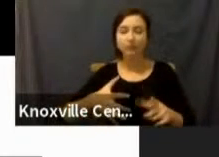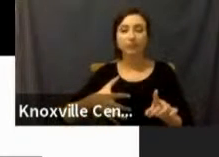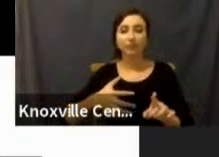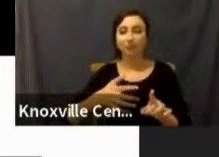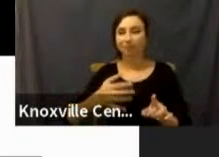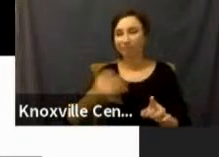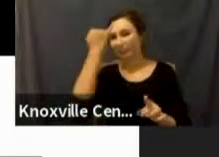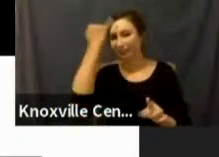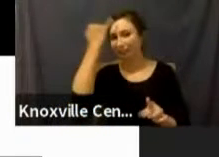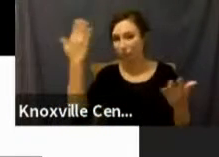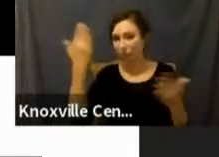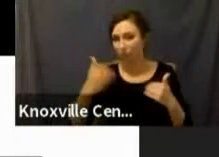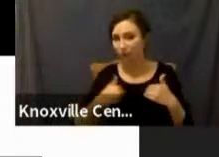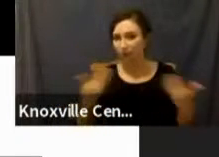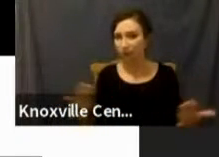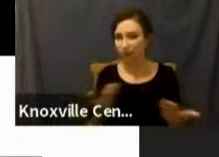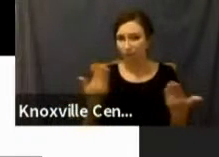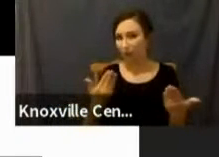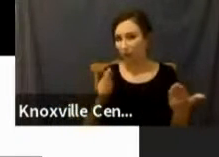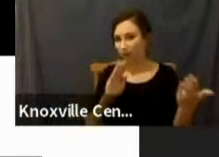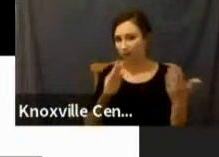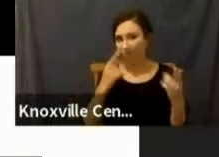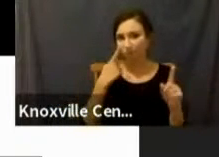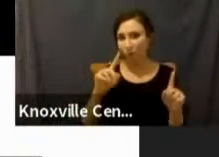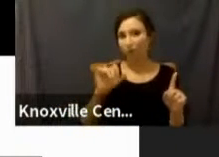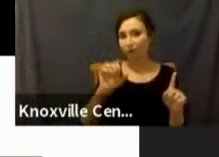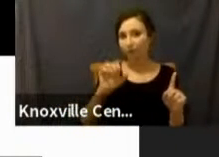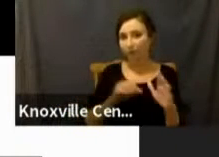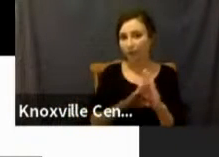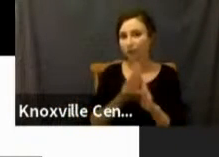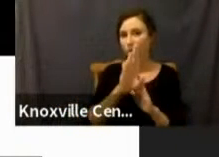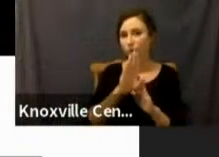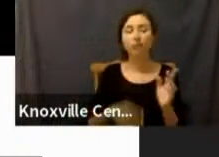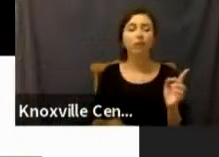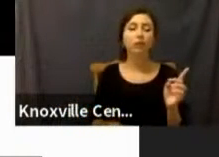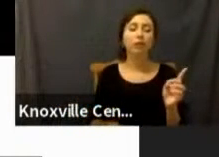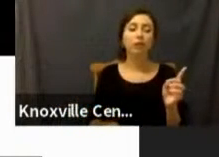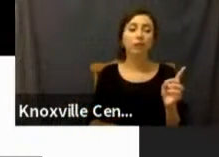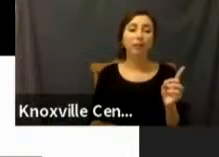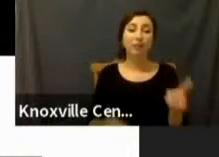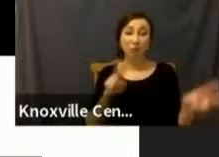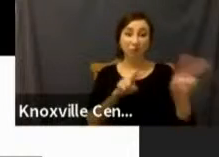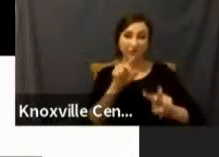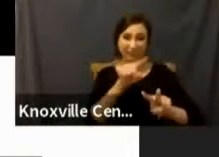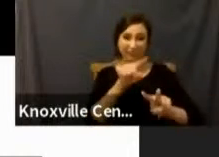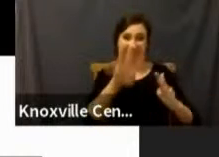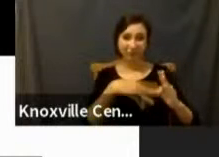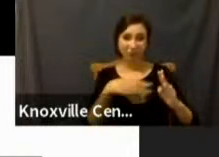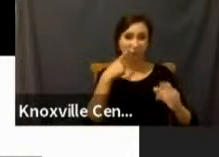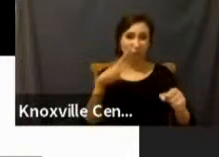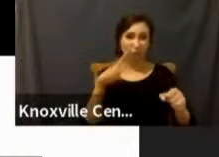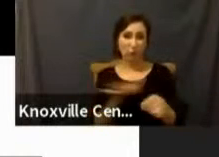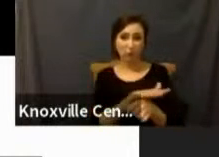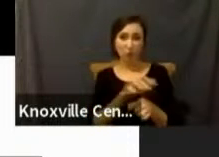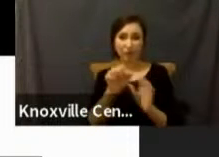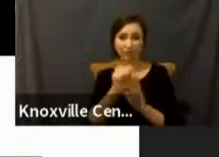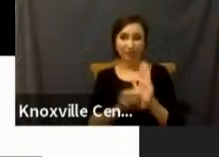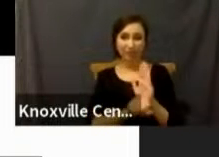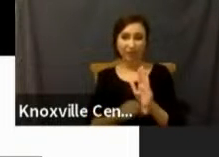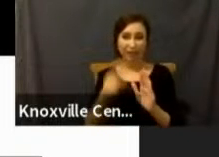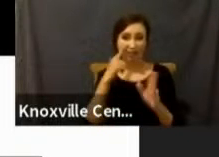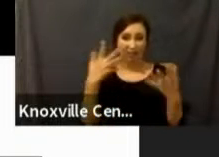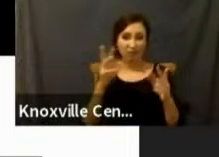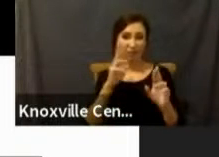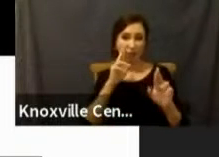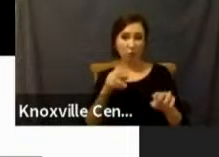have in terms of case growth. The other thing is, since we're looking at this graphic of the entire state, I think this has been reported